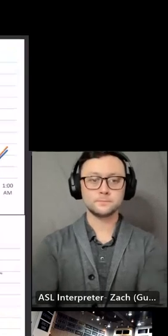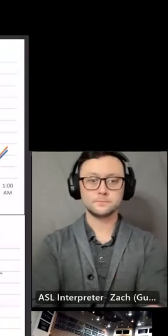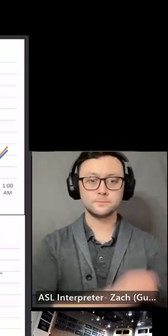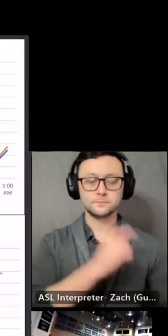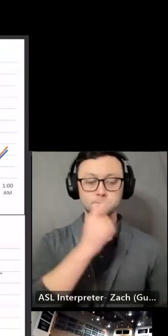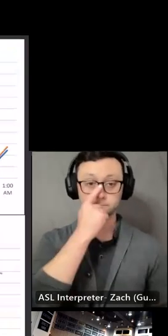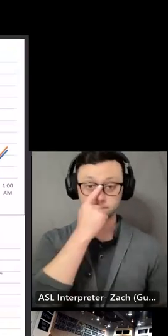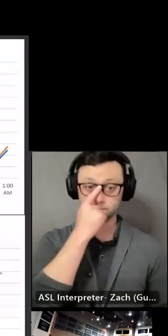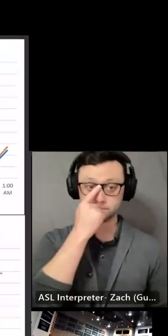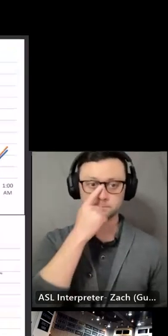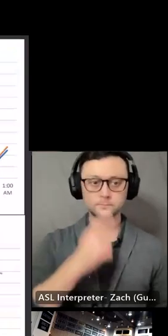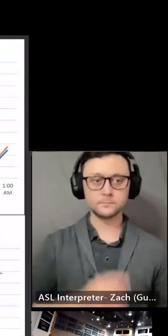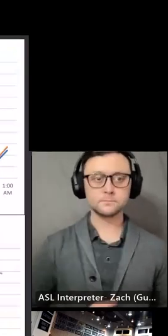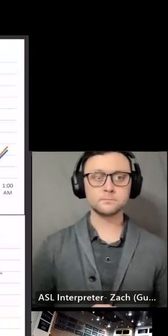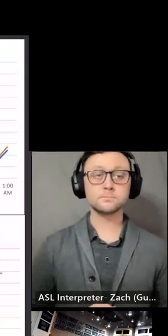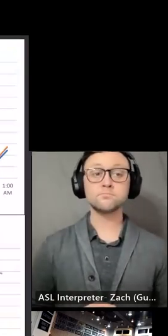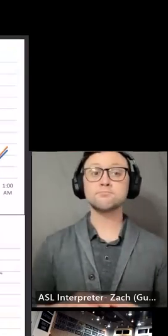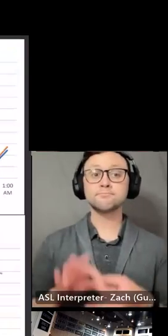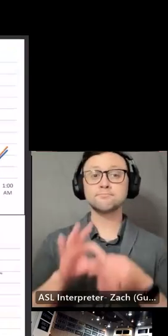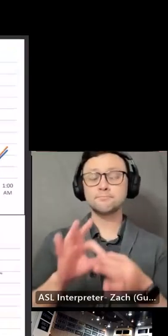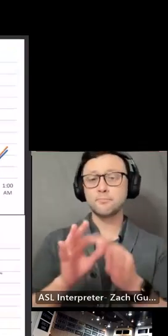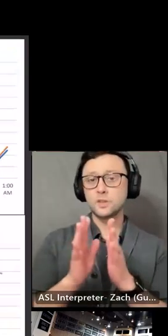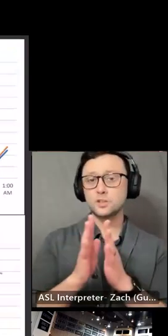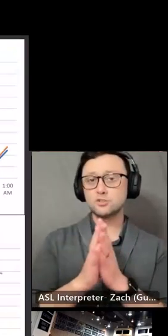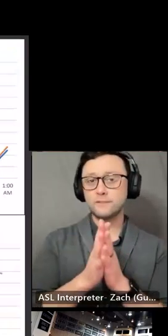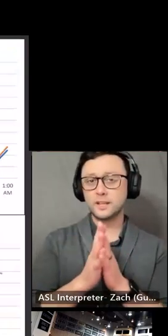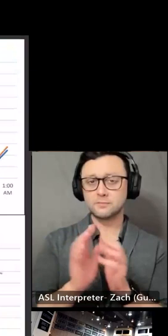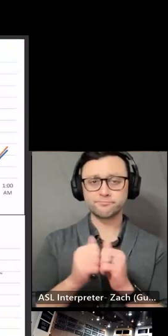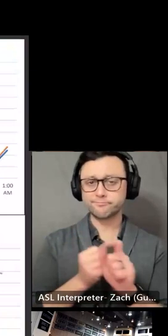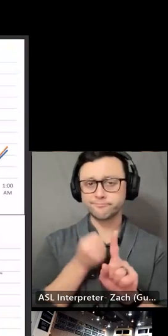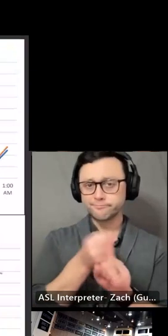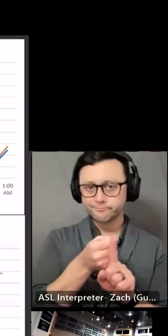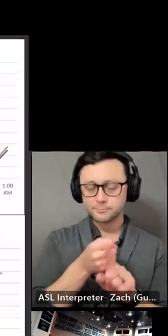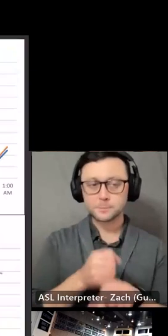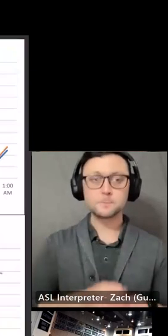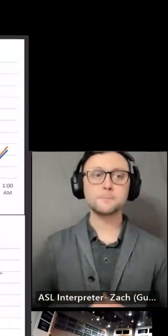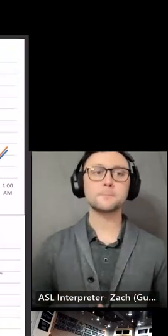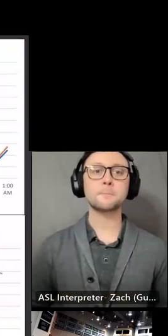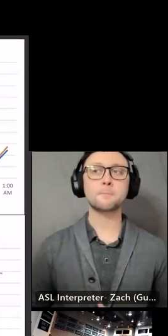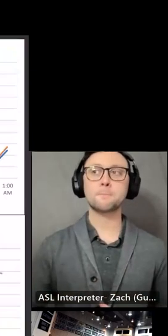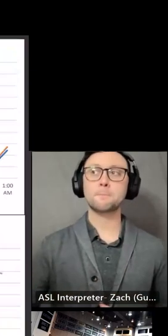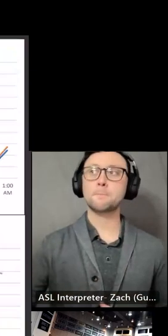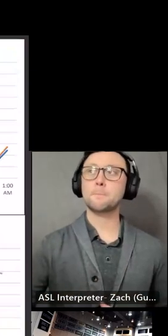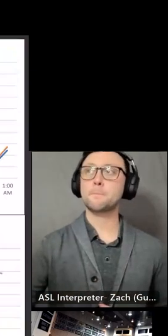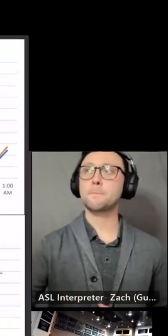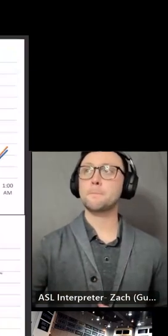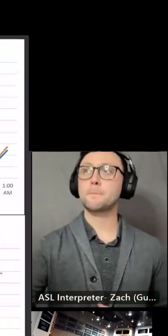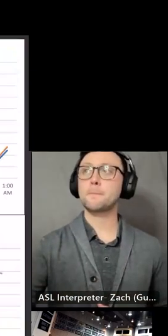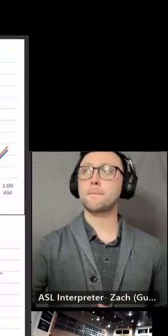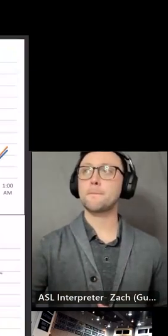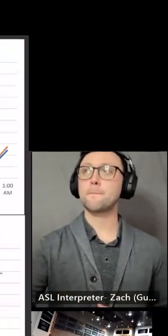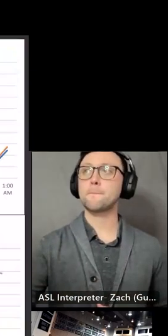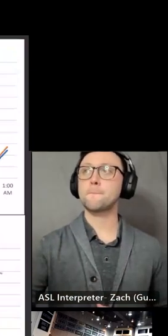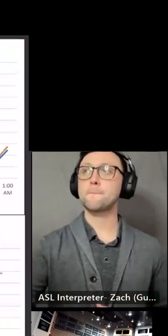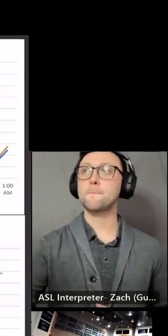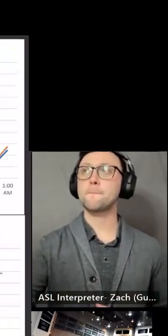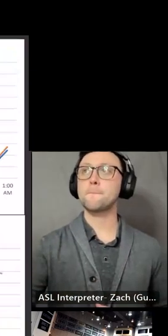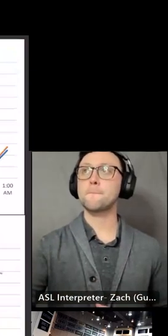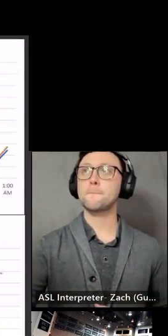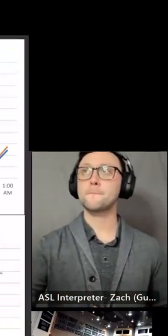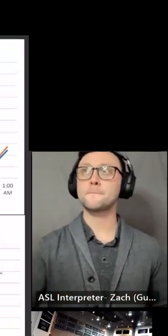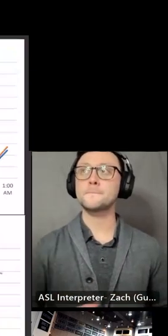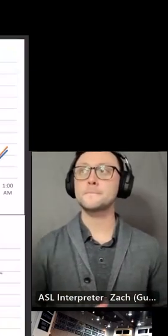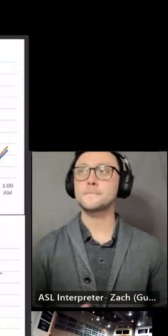So in terms of traffic impacts, the facility is largely, you know,